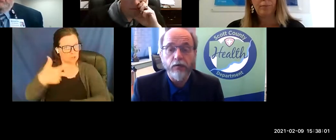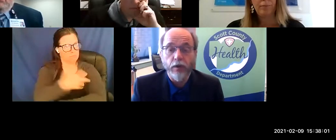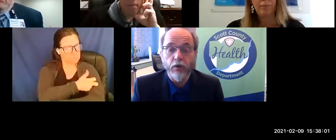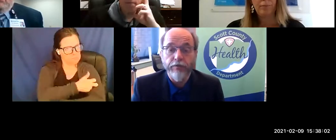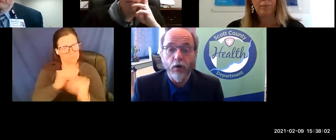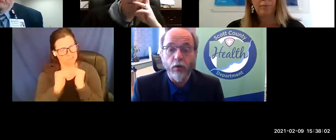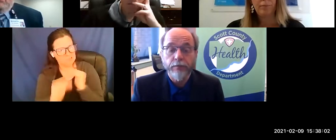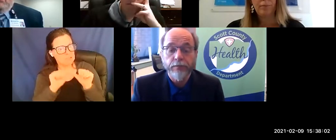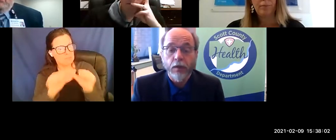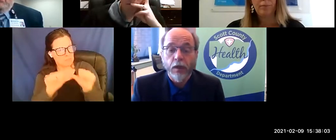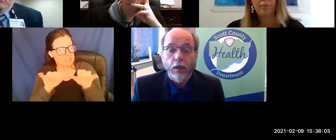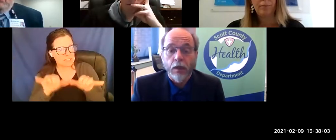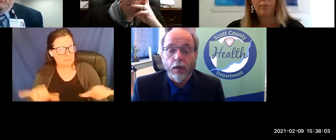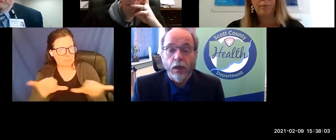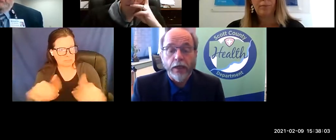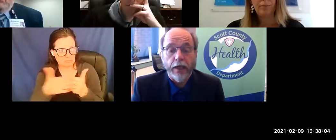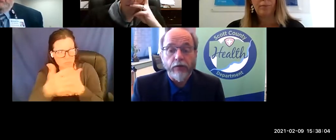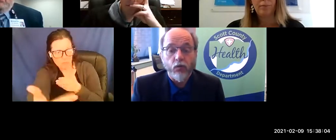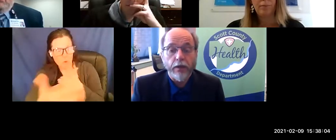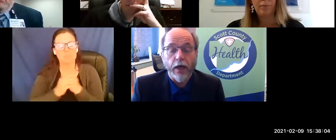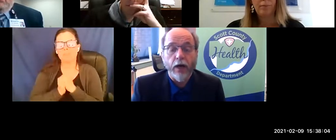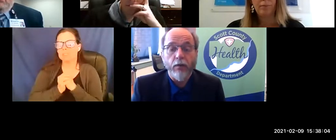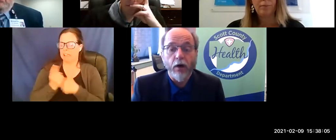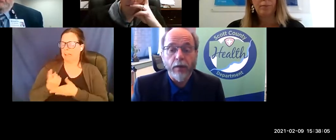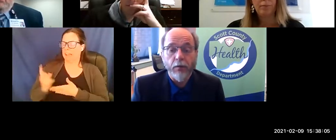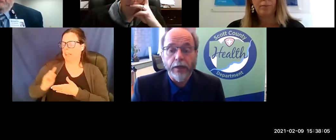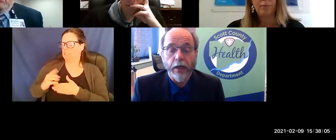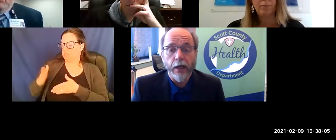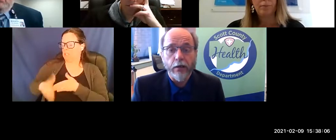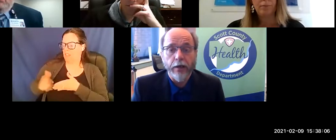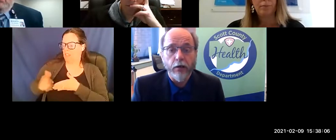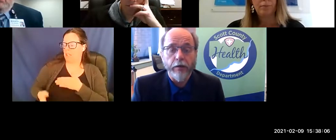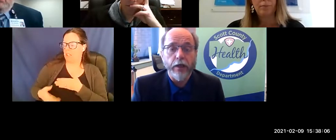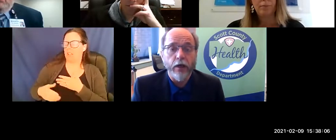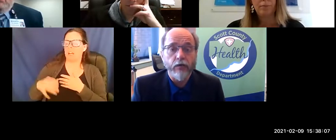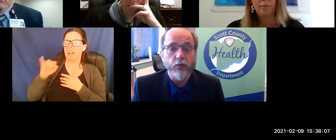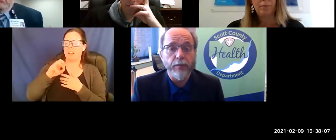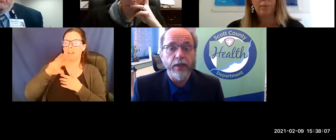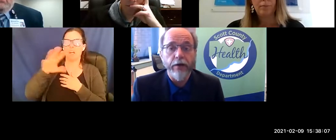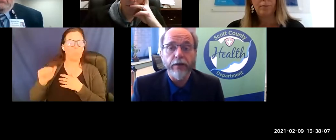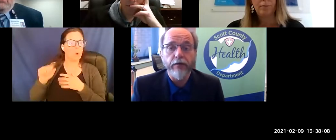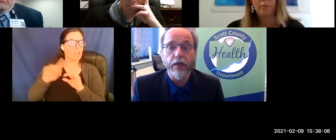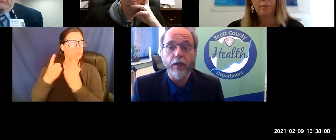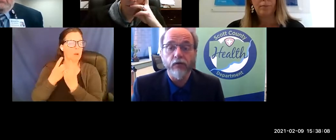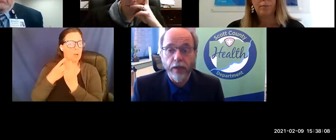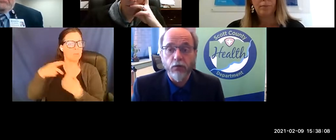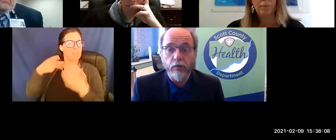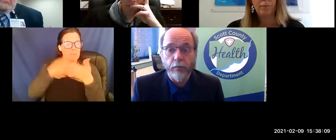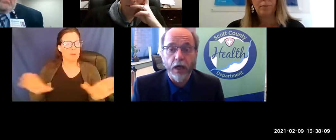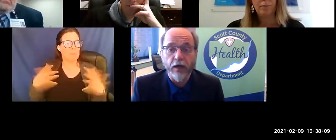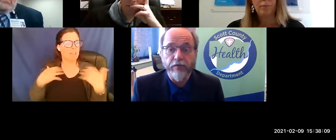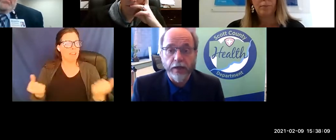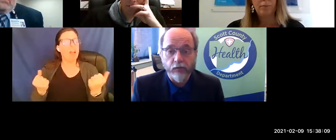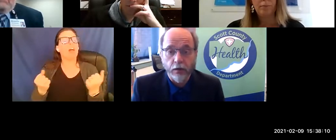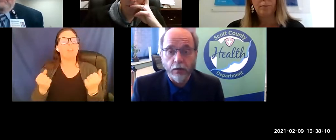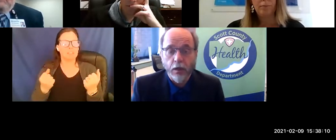as we move forward. Late last week, the Iowa Department of Public Health announced that it would be guaranteeing a stable supply